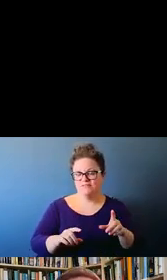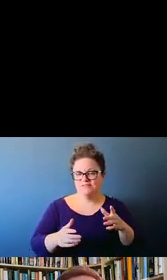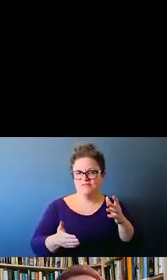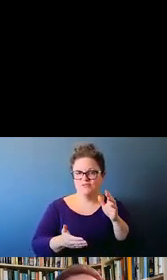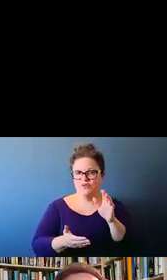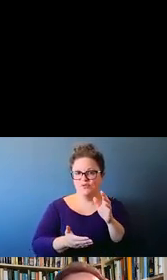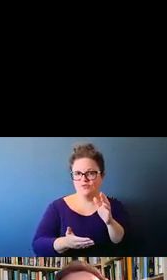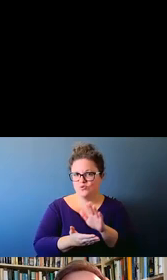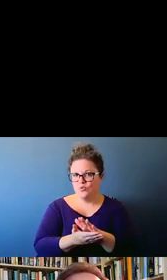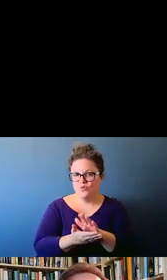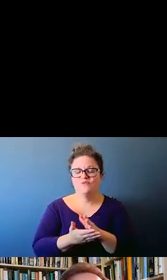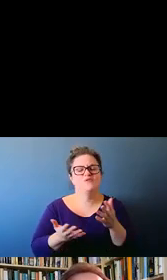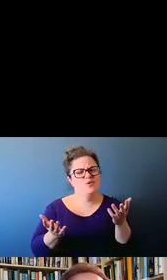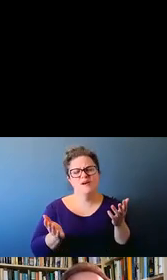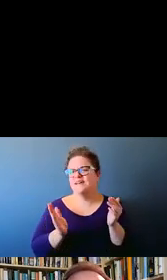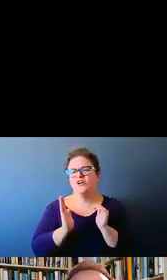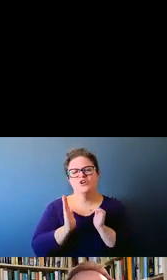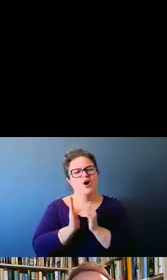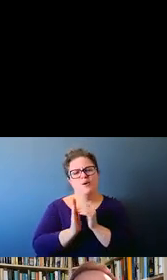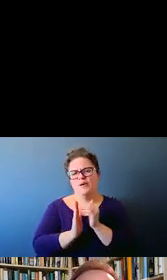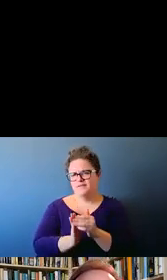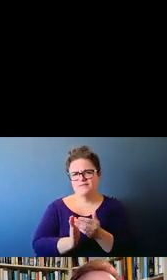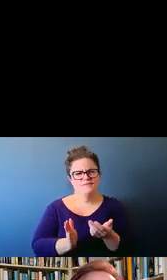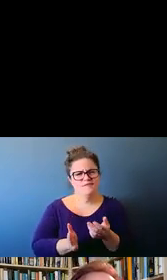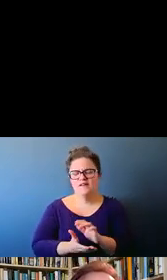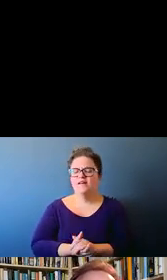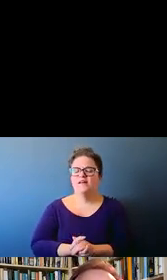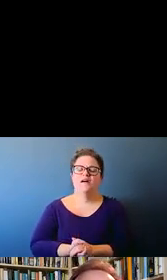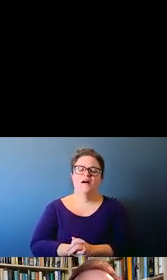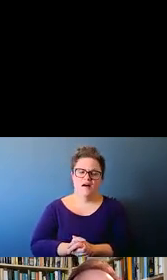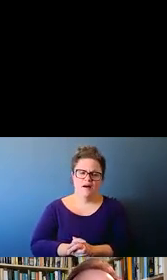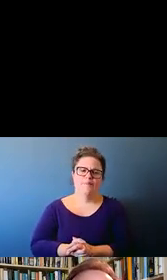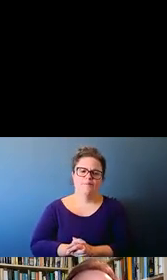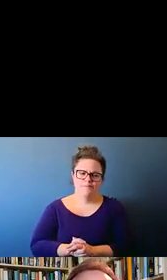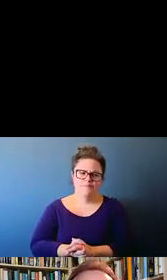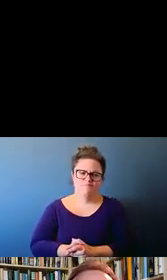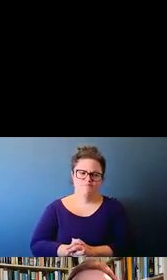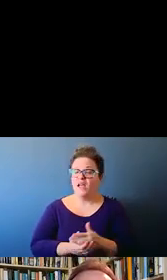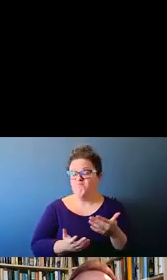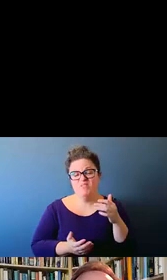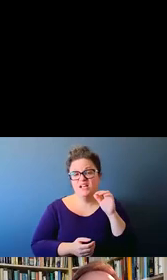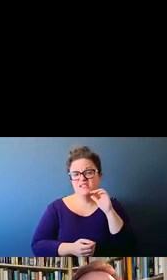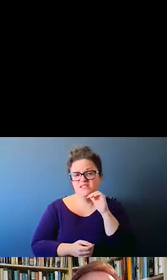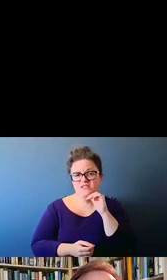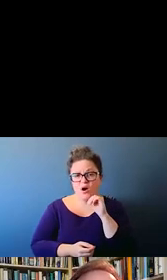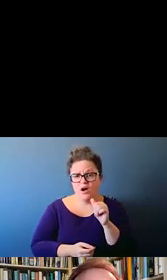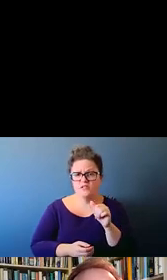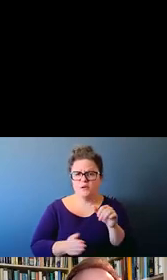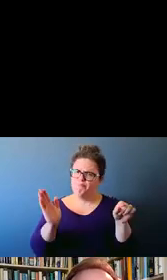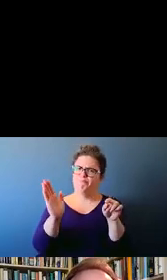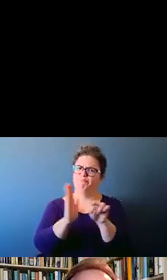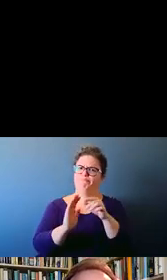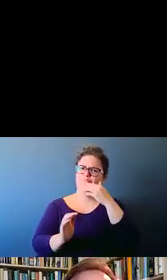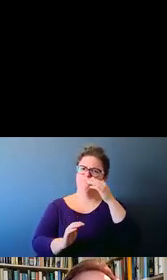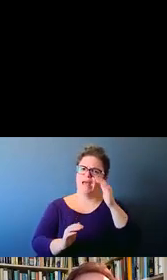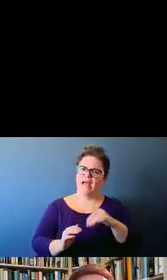very common in a liberal arts program, and it's not necessarily going to delay you either, because